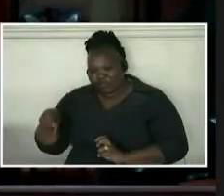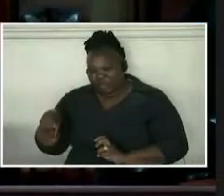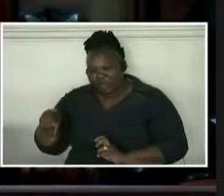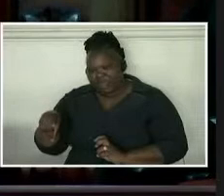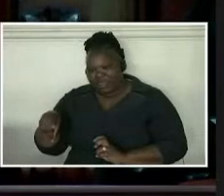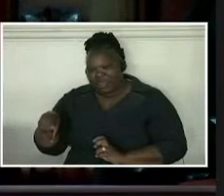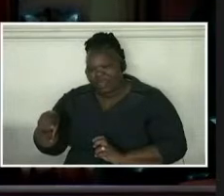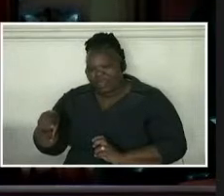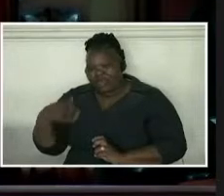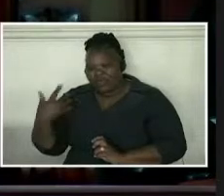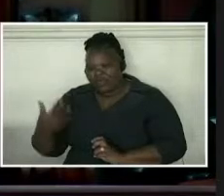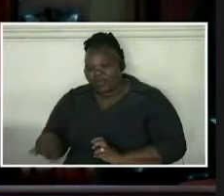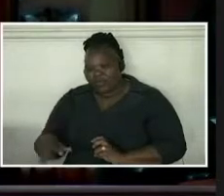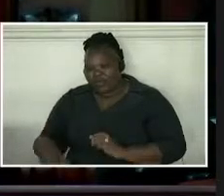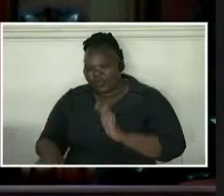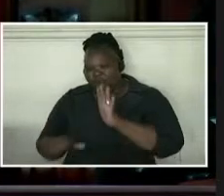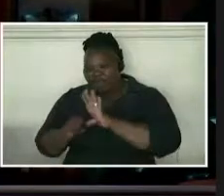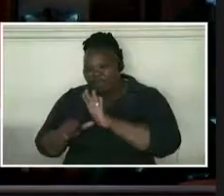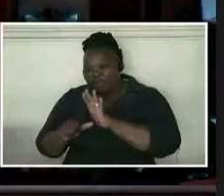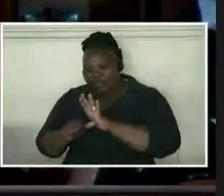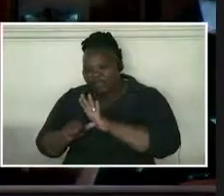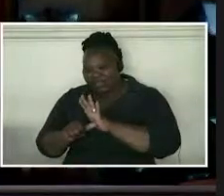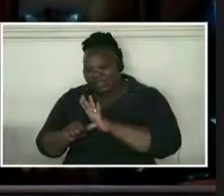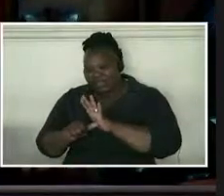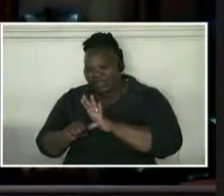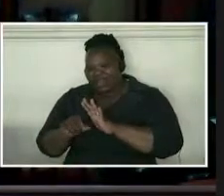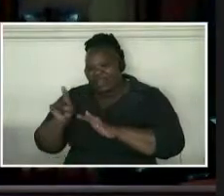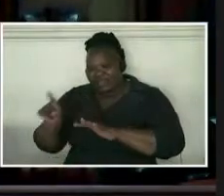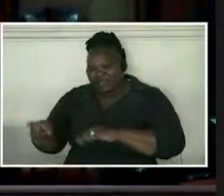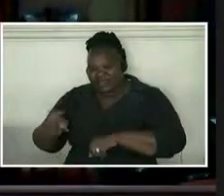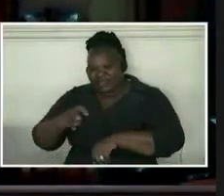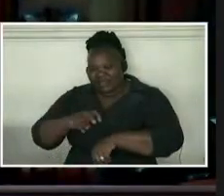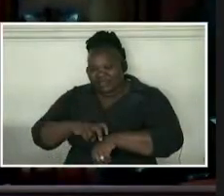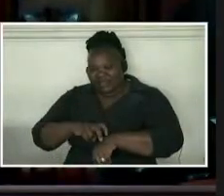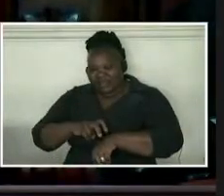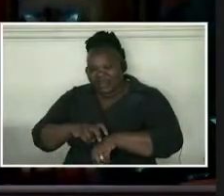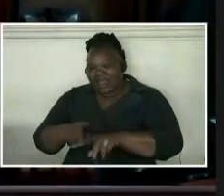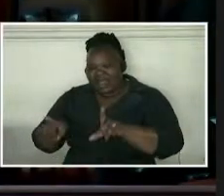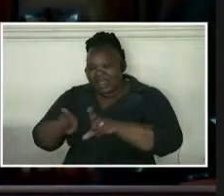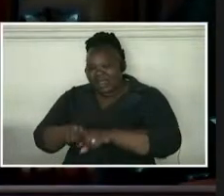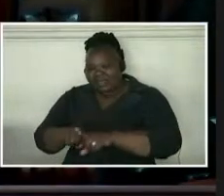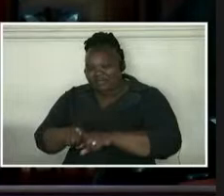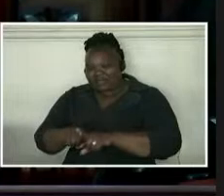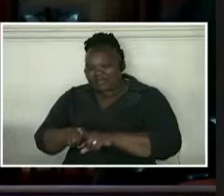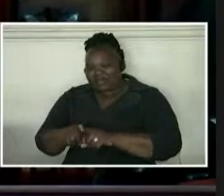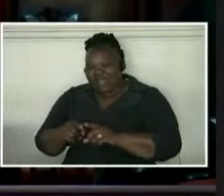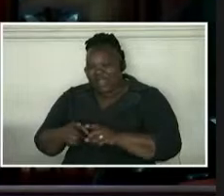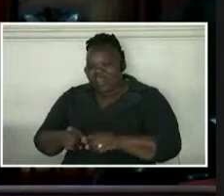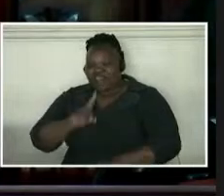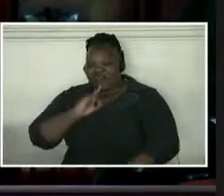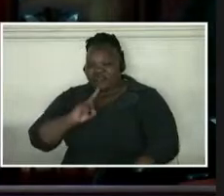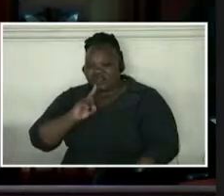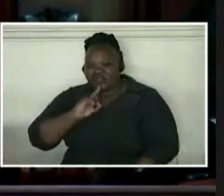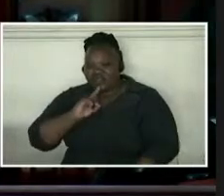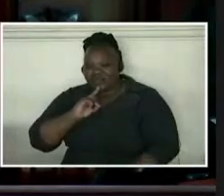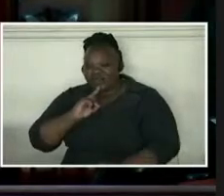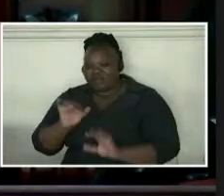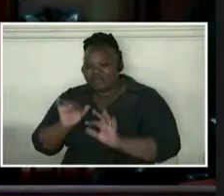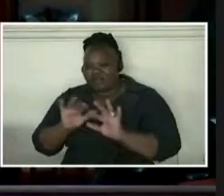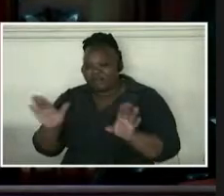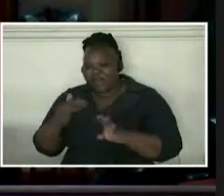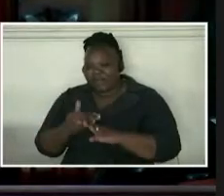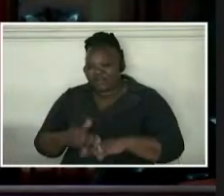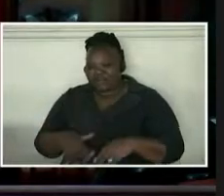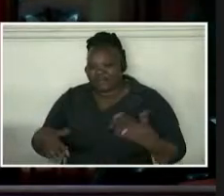very important this is much needed three thousand of our people have got no job some love